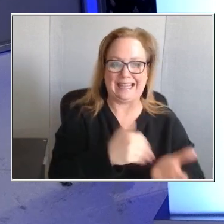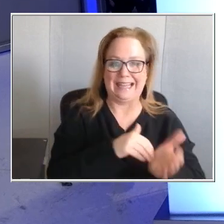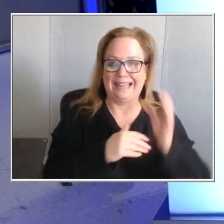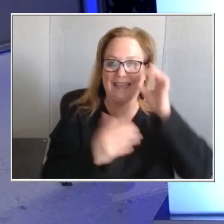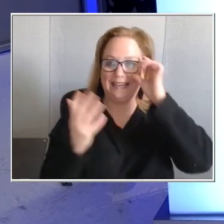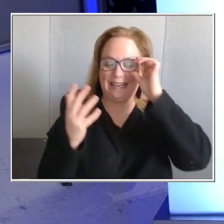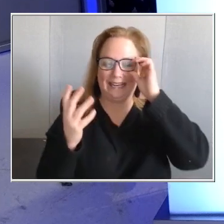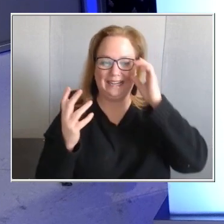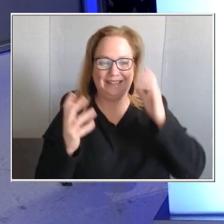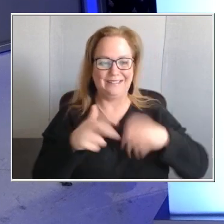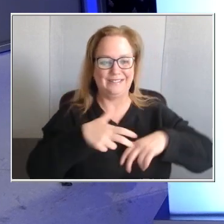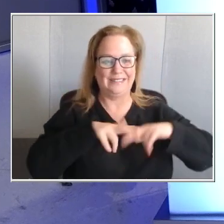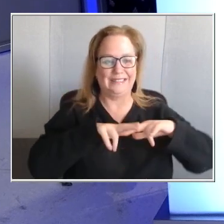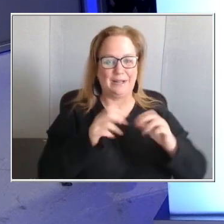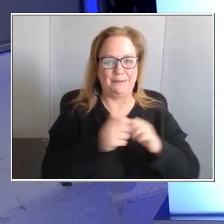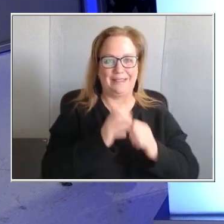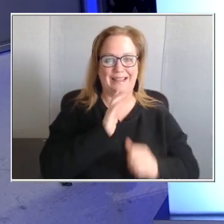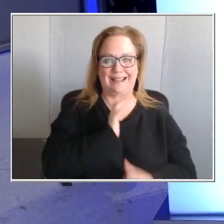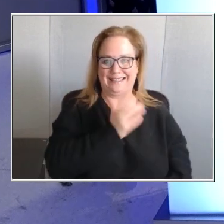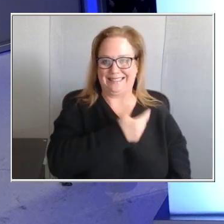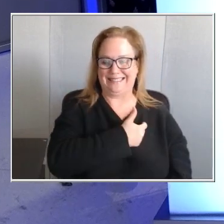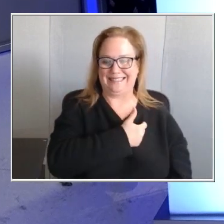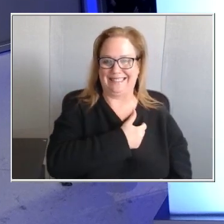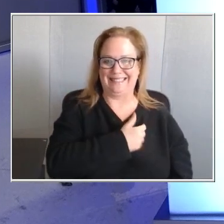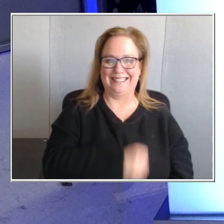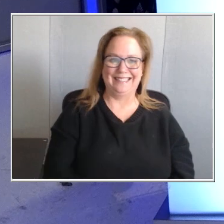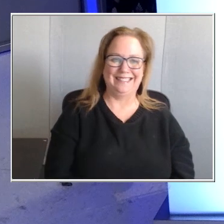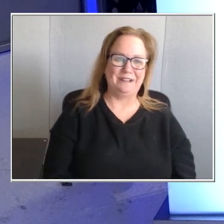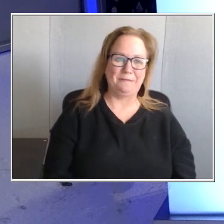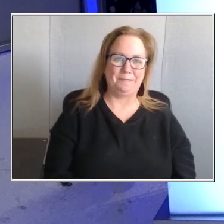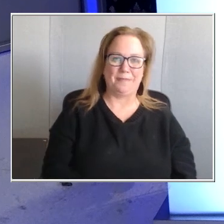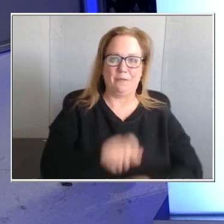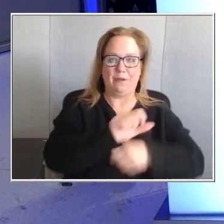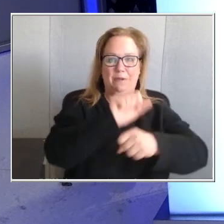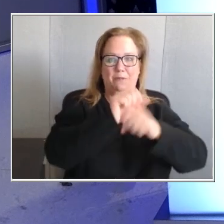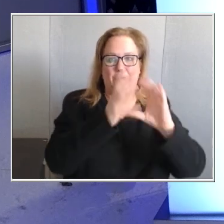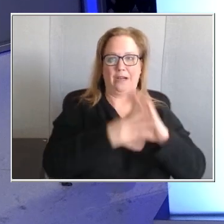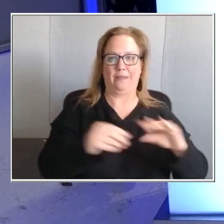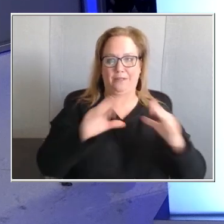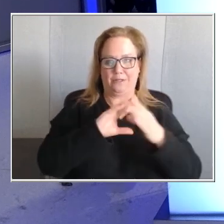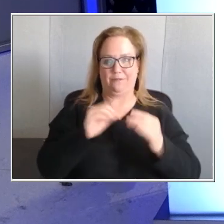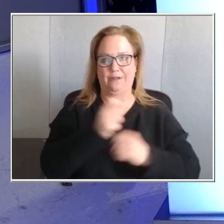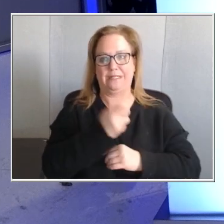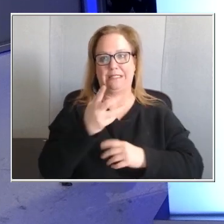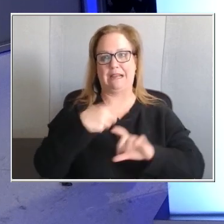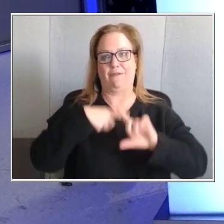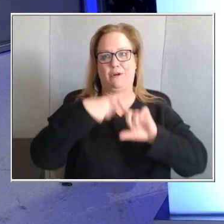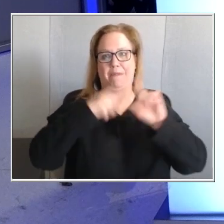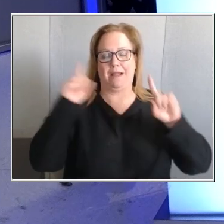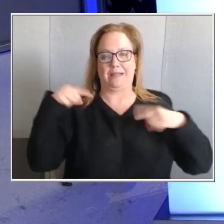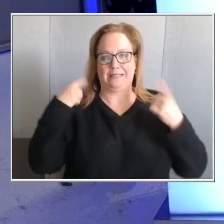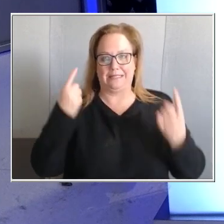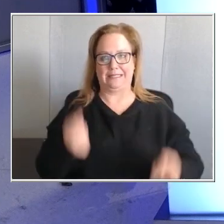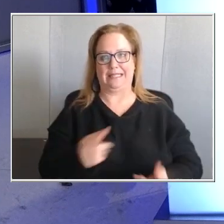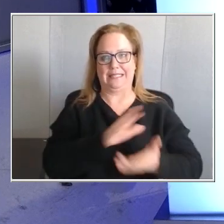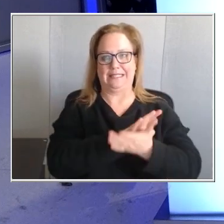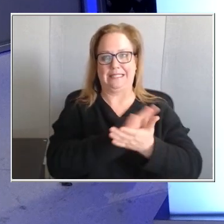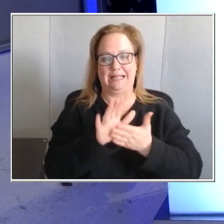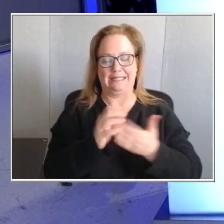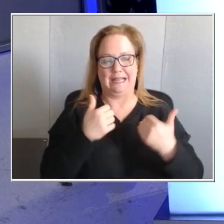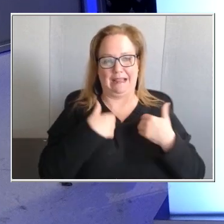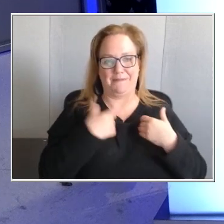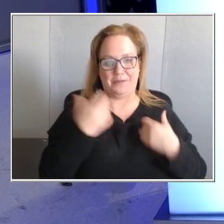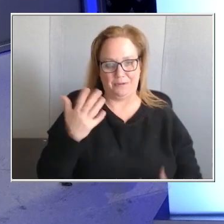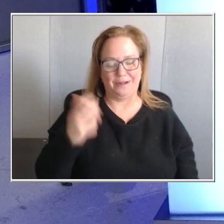flesh, sitting at the desk with us. That's right. It's the best. We've been working on this story for several months, so it's just nice to have you.